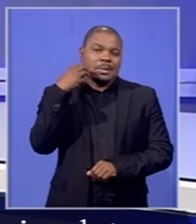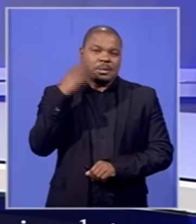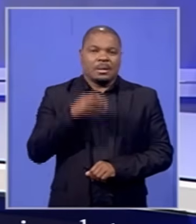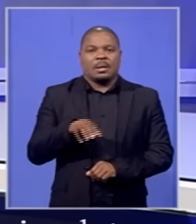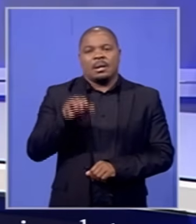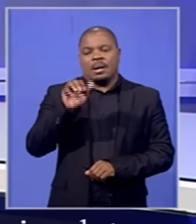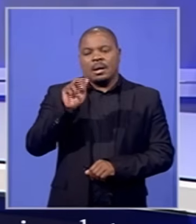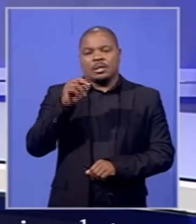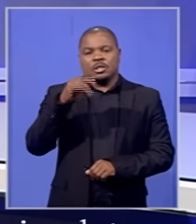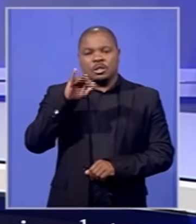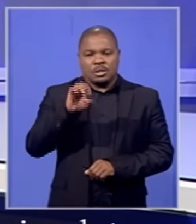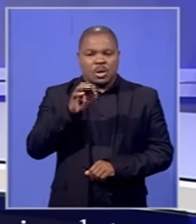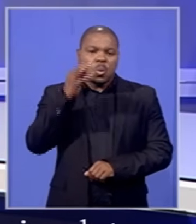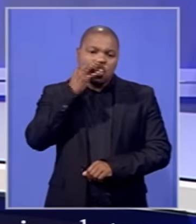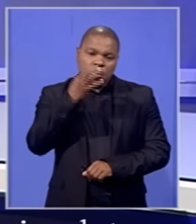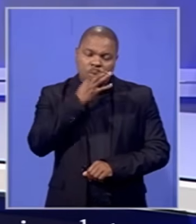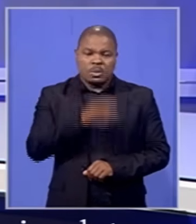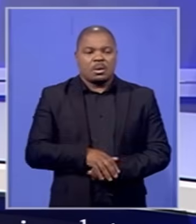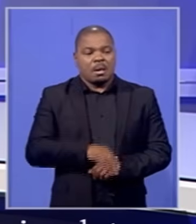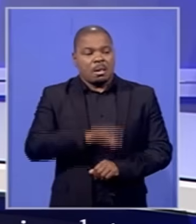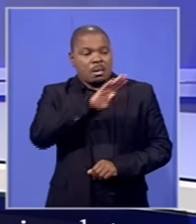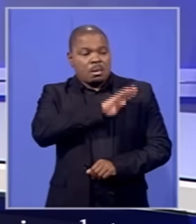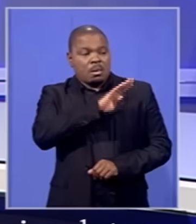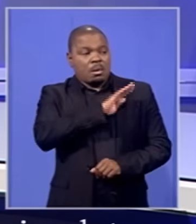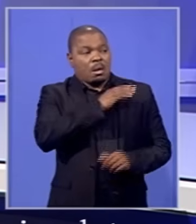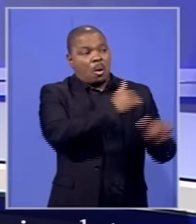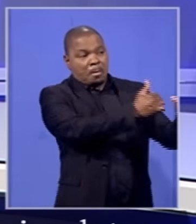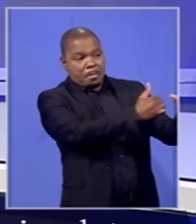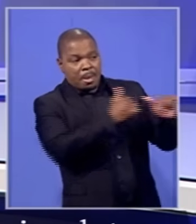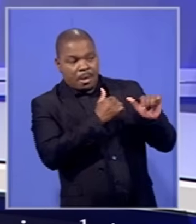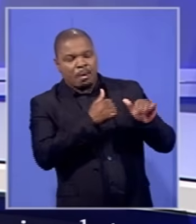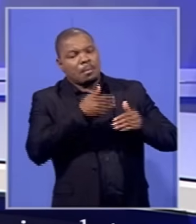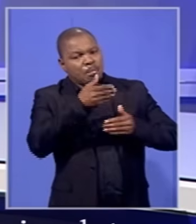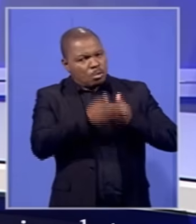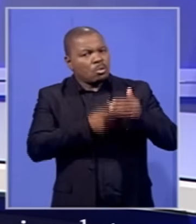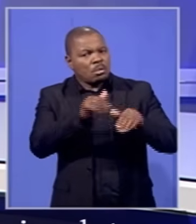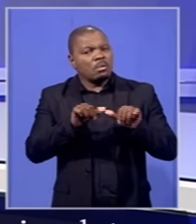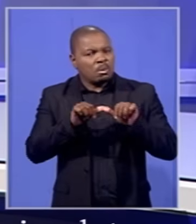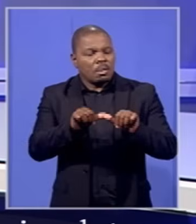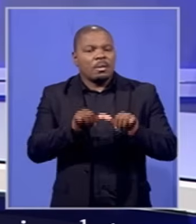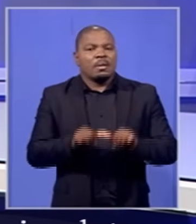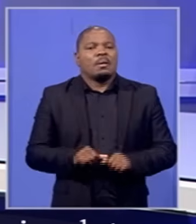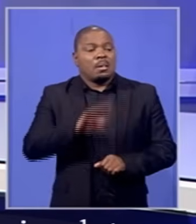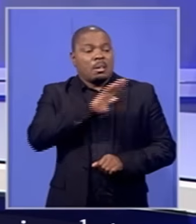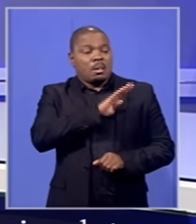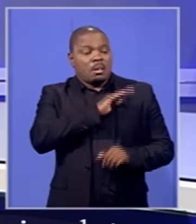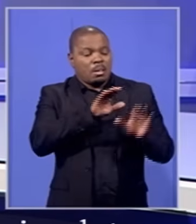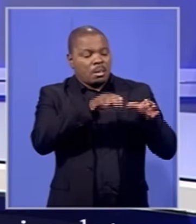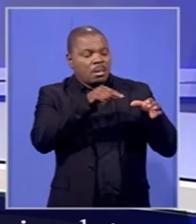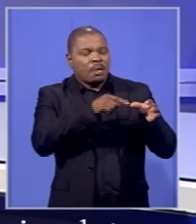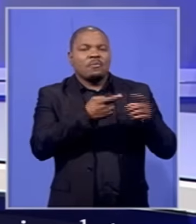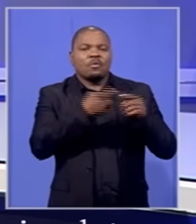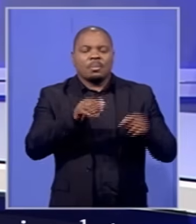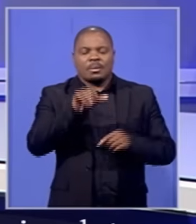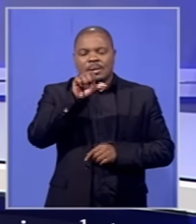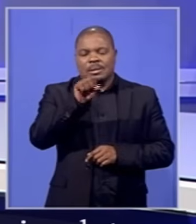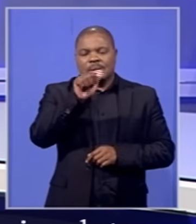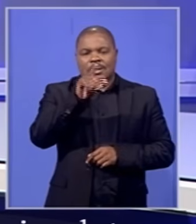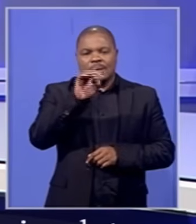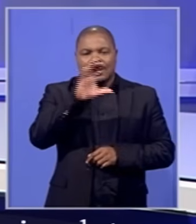o itsisitse fa lenane la go busetsa masole gae le setse le simolotse. Masole ano ke karolo ya Southern African